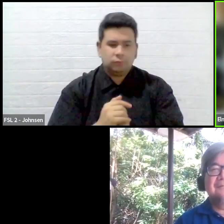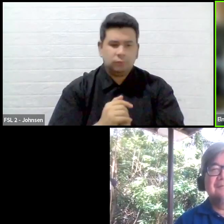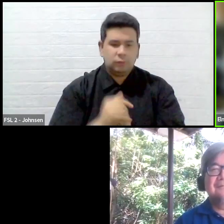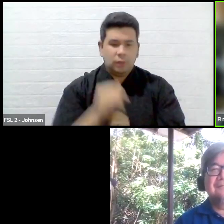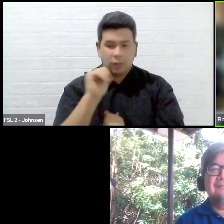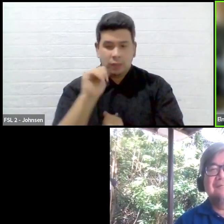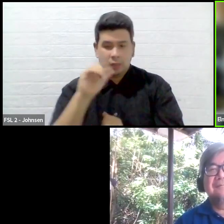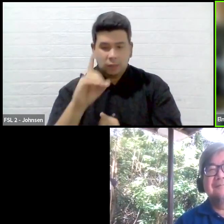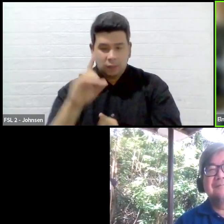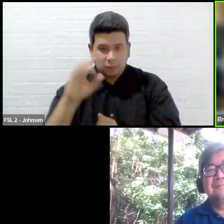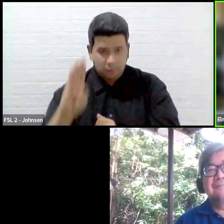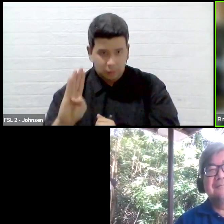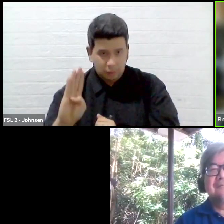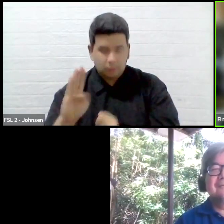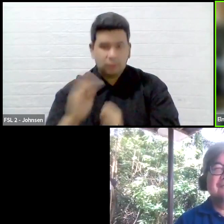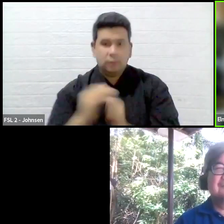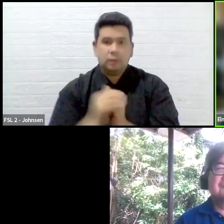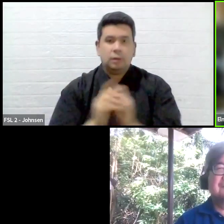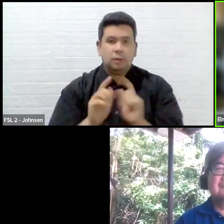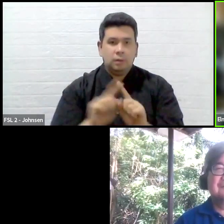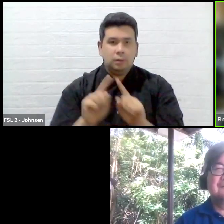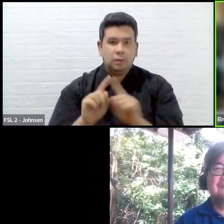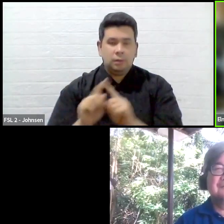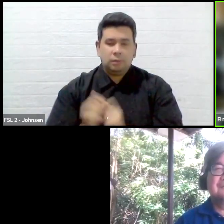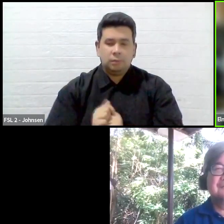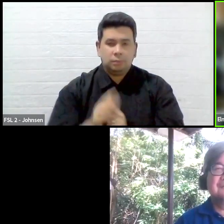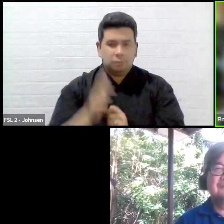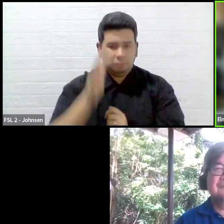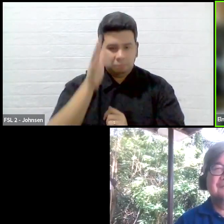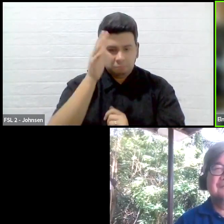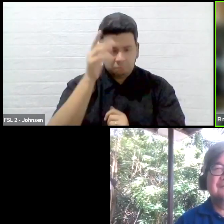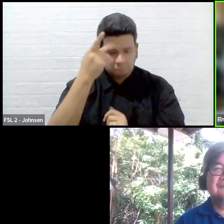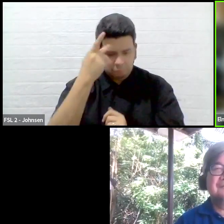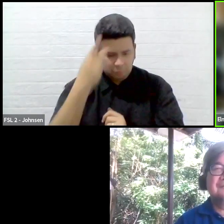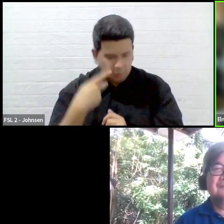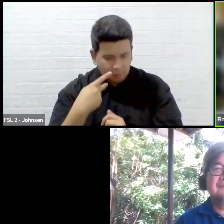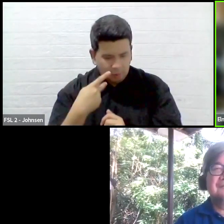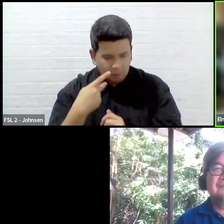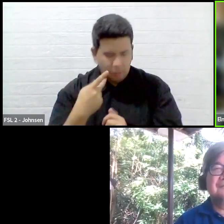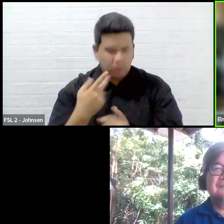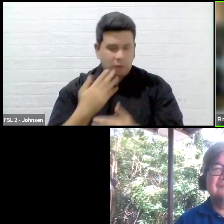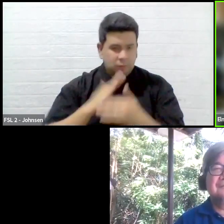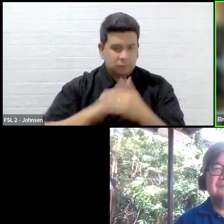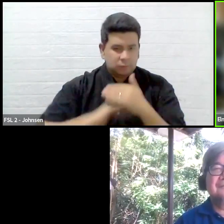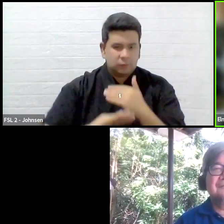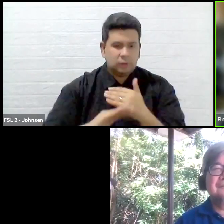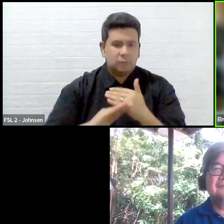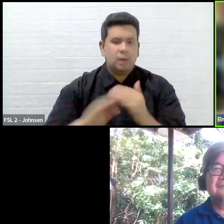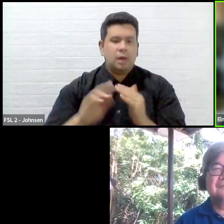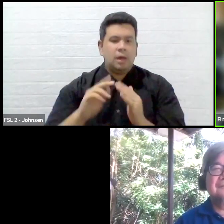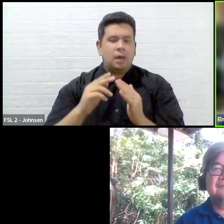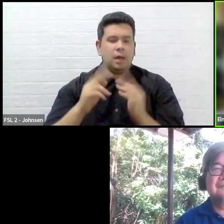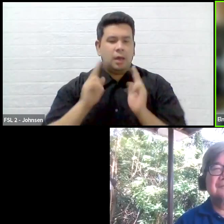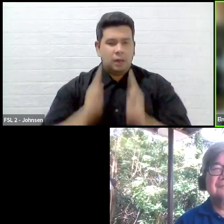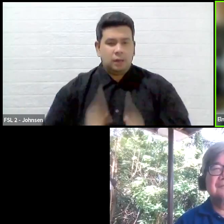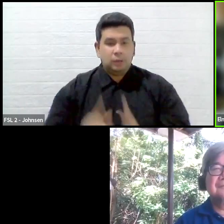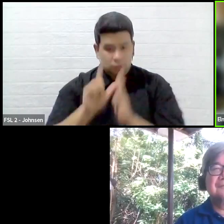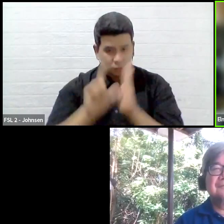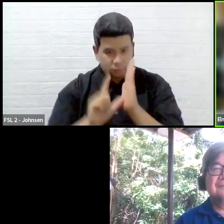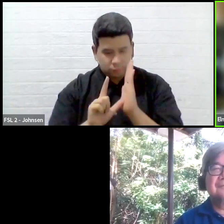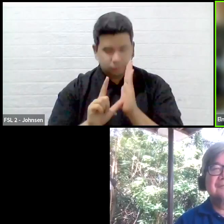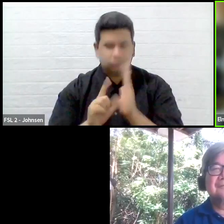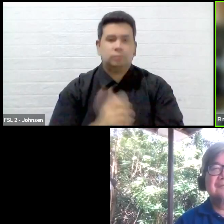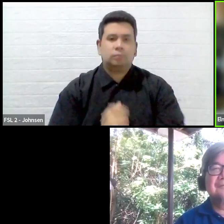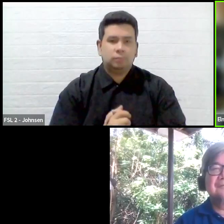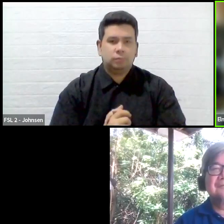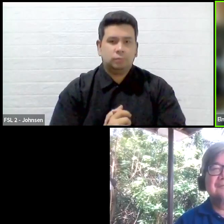person in the implementation of the Responsible Parenthood and Reproductive Health Law and heads the Secretariat of its National Implementation